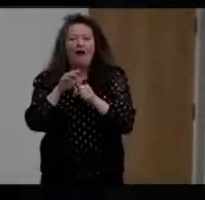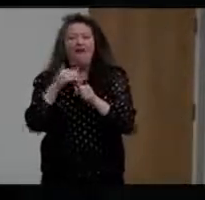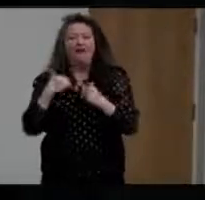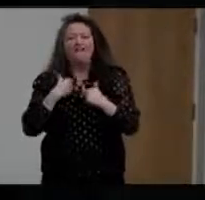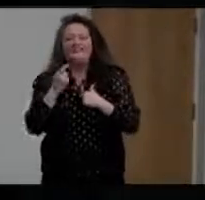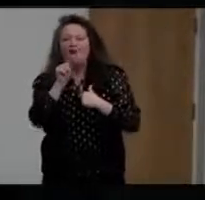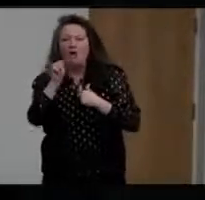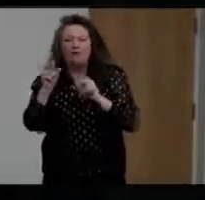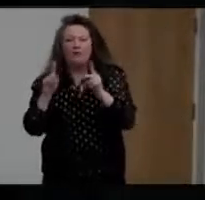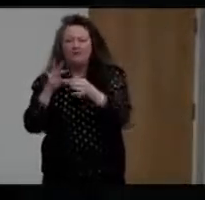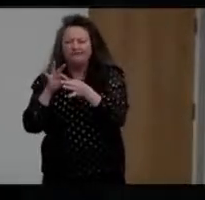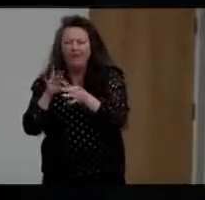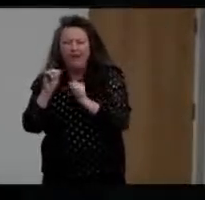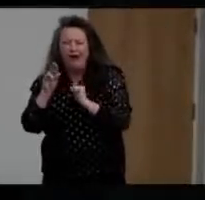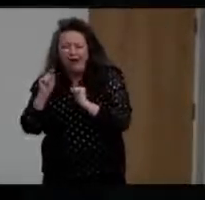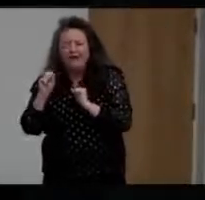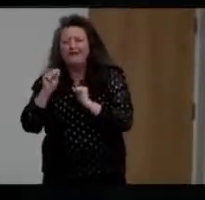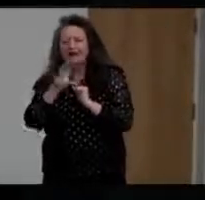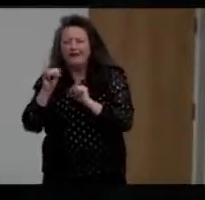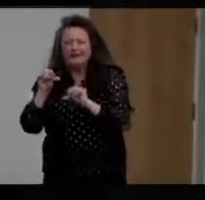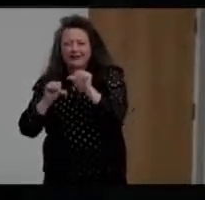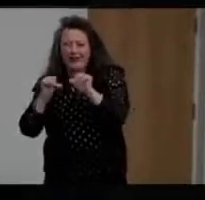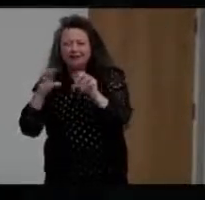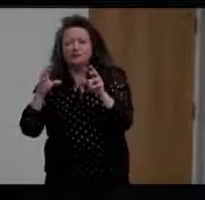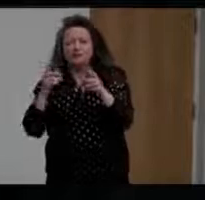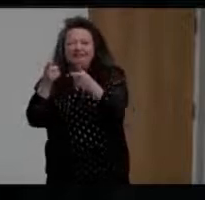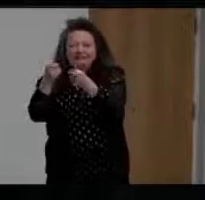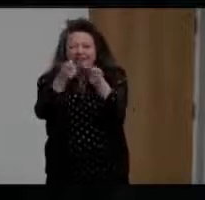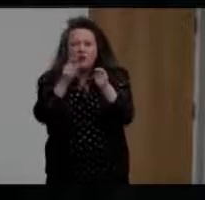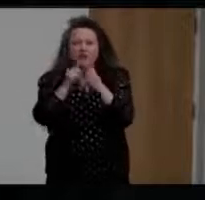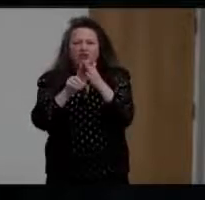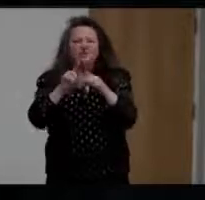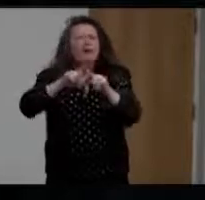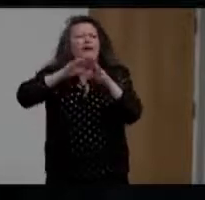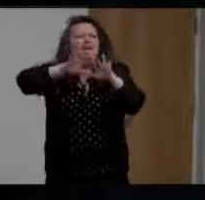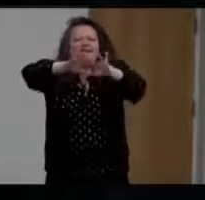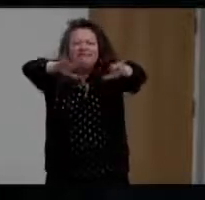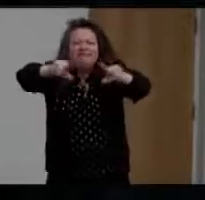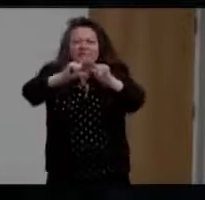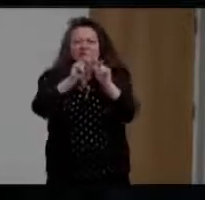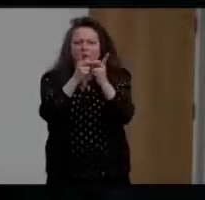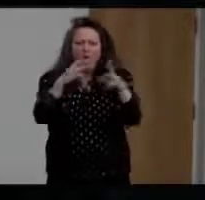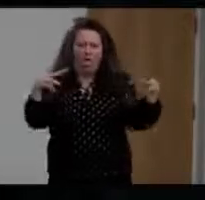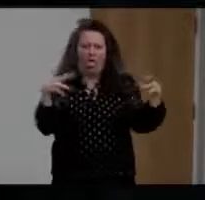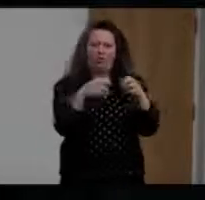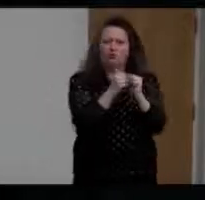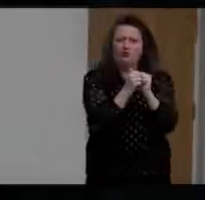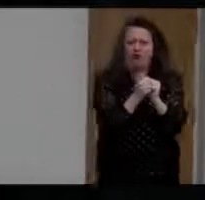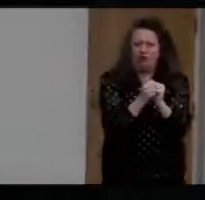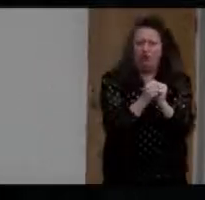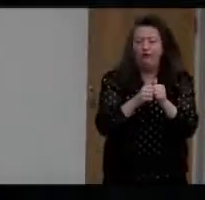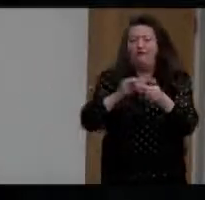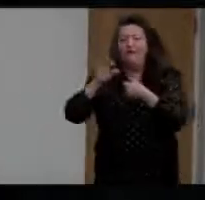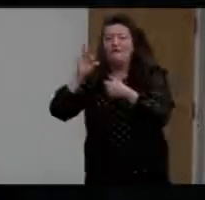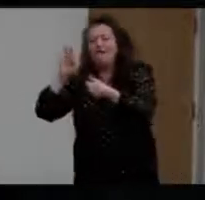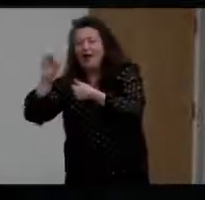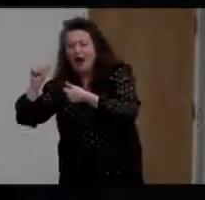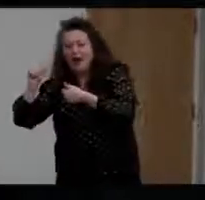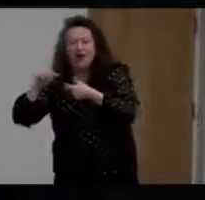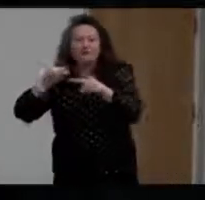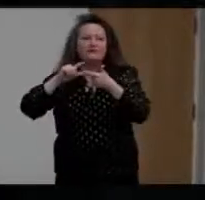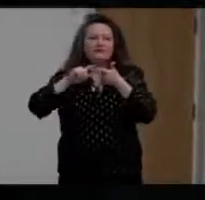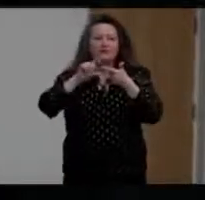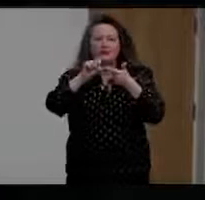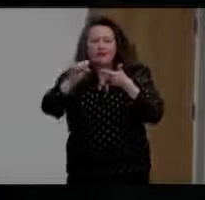spearheading, that is bringing together researchers from all sorts of different departments, fine arts, social sciences,